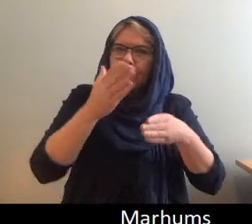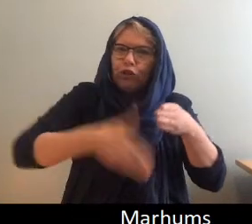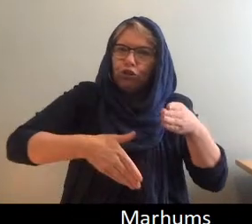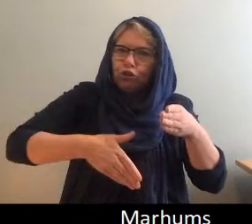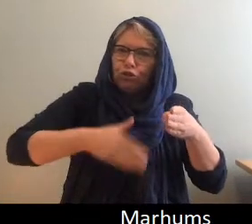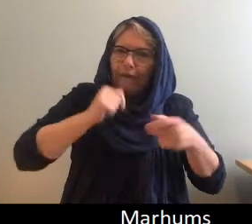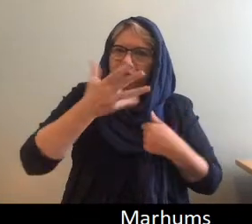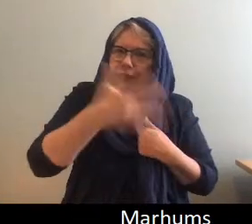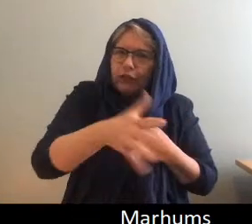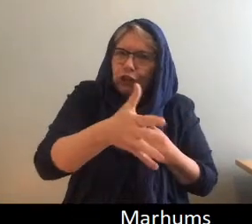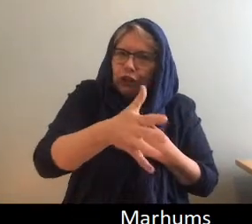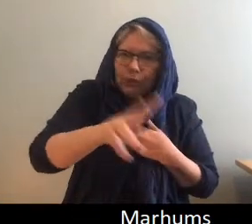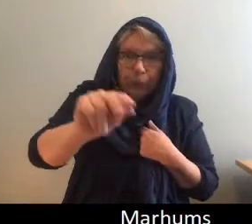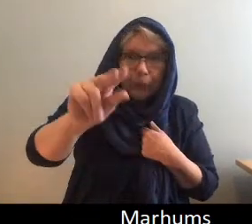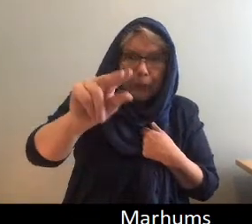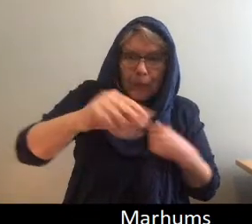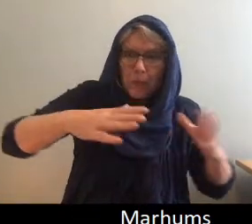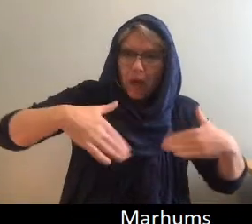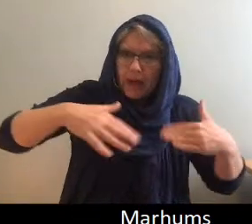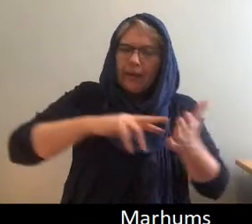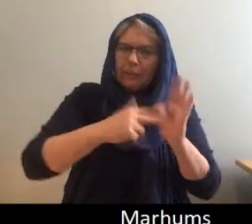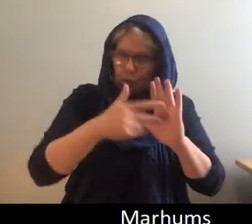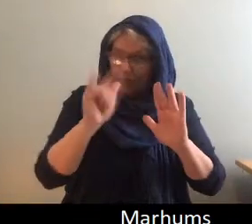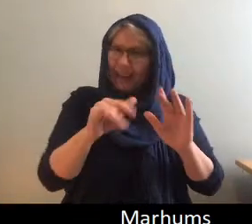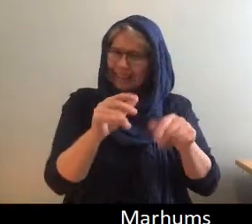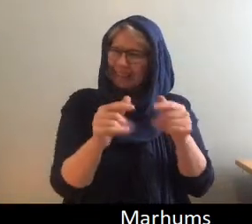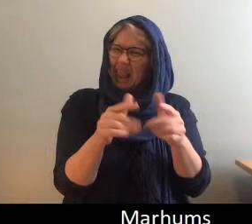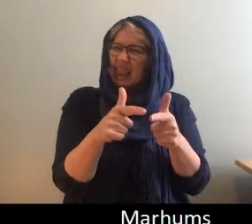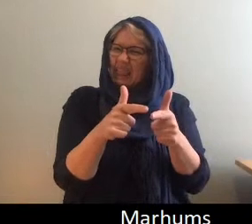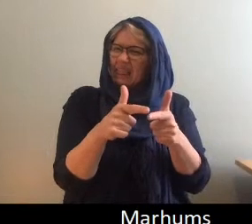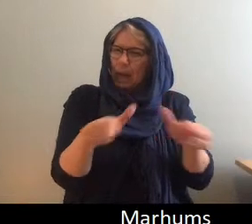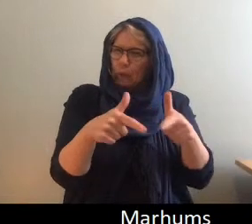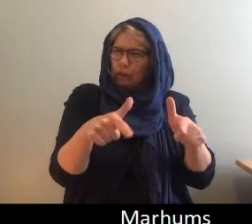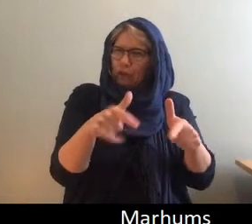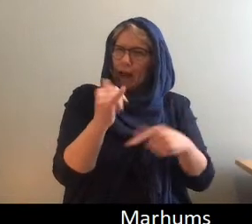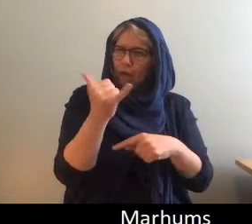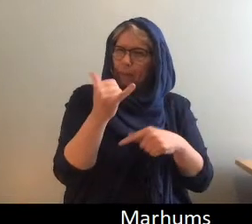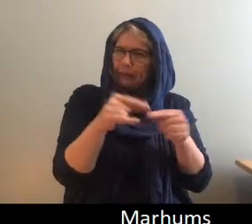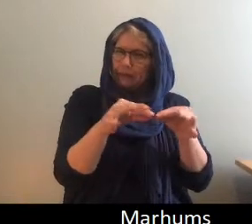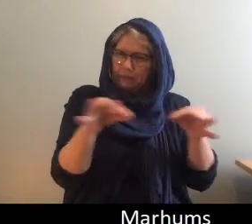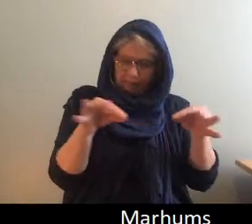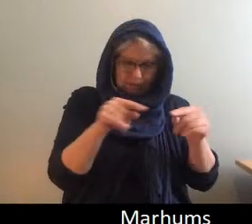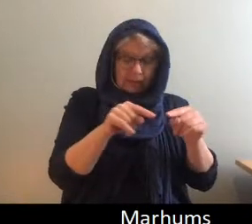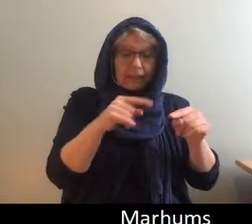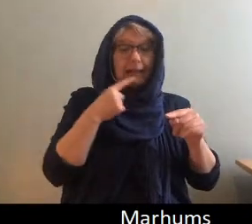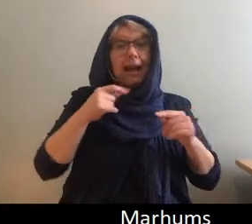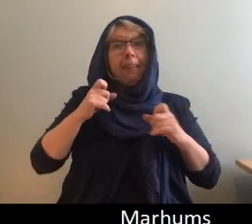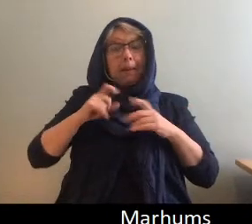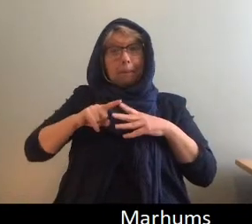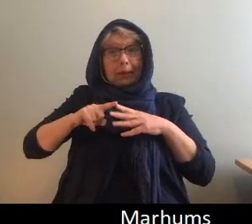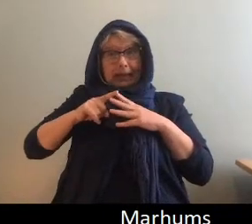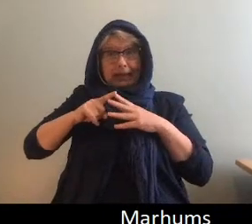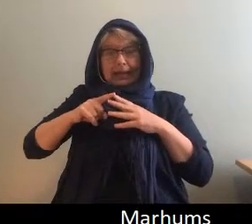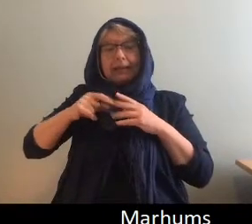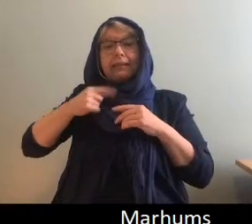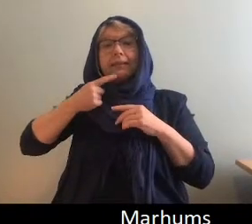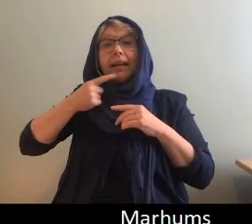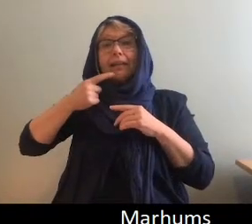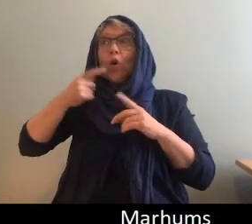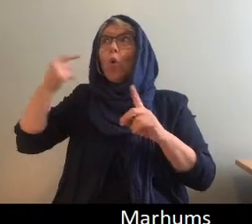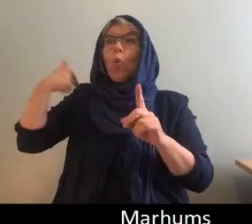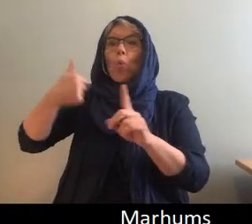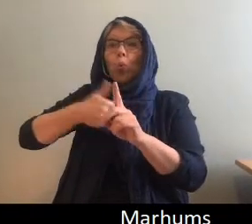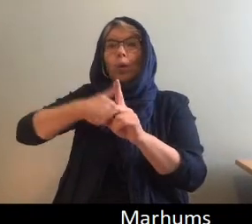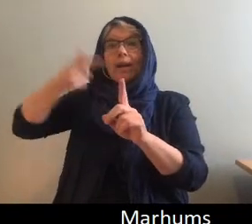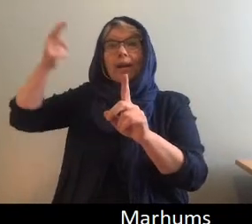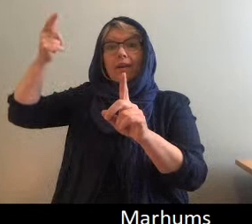descending, not descended. It's not past tense, it's ongoing tense. That means every year, on Laylatul Qadr, the spirits